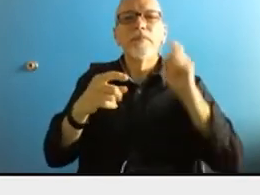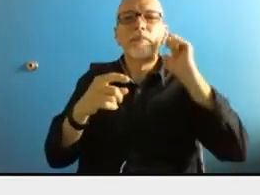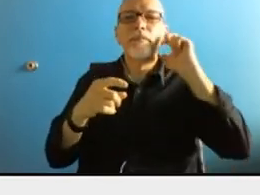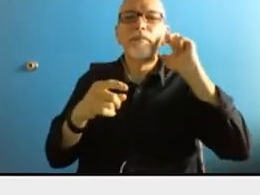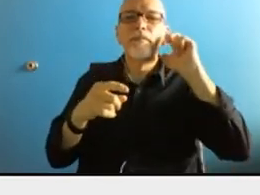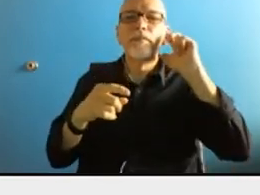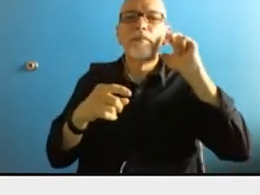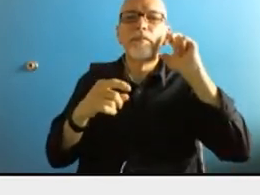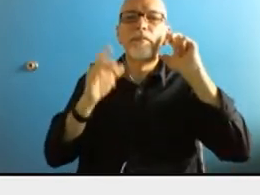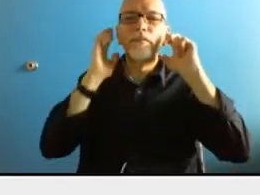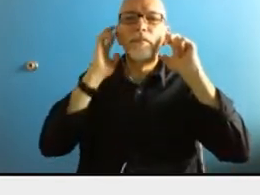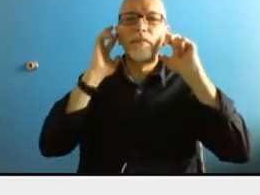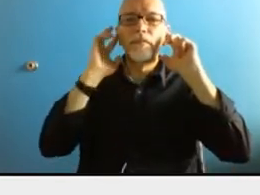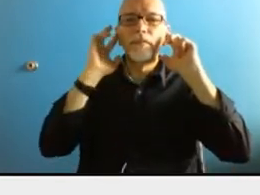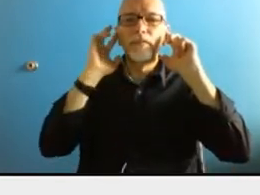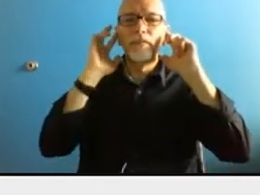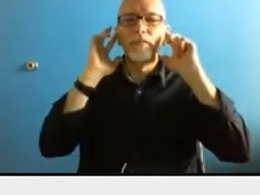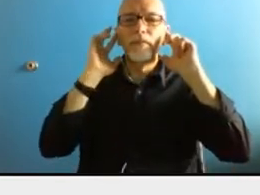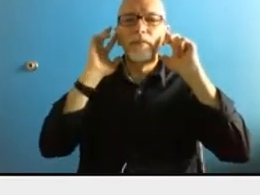this